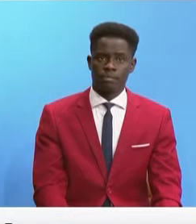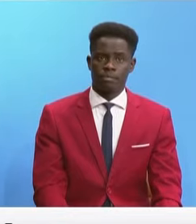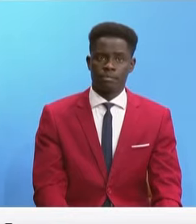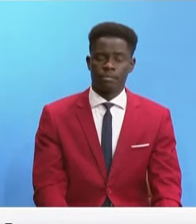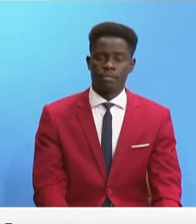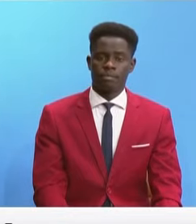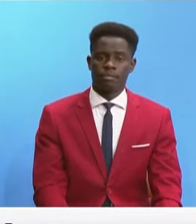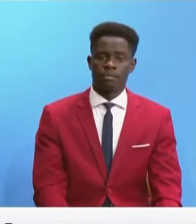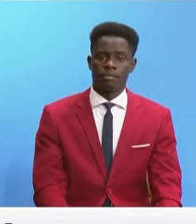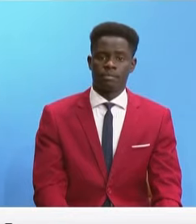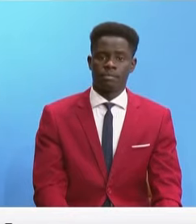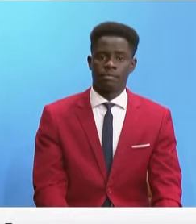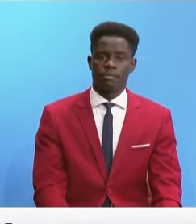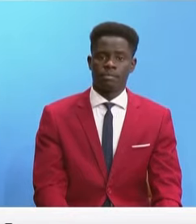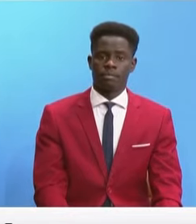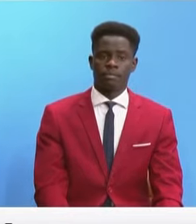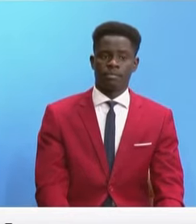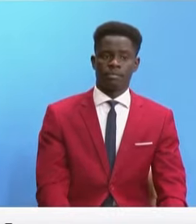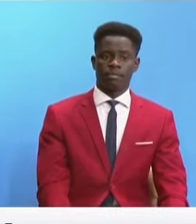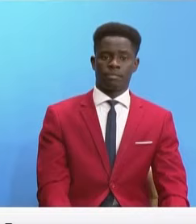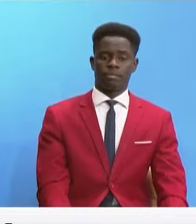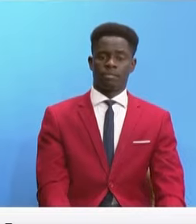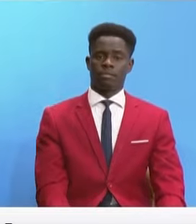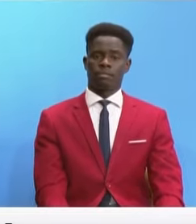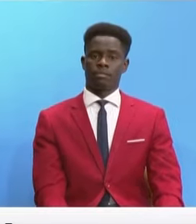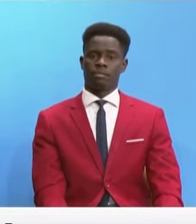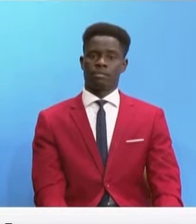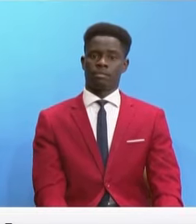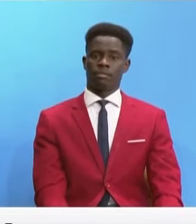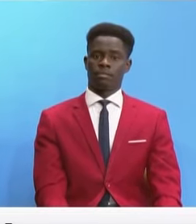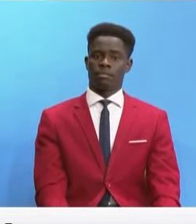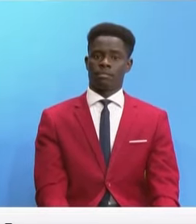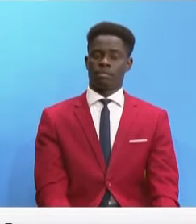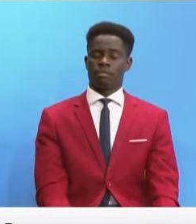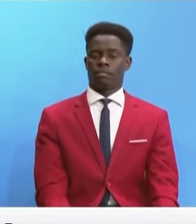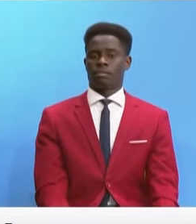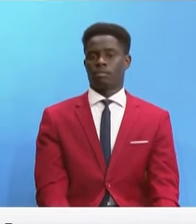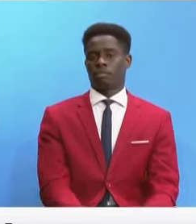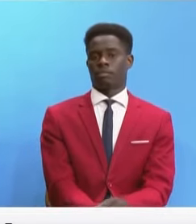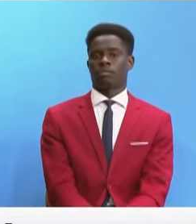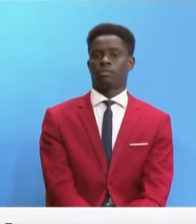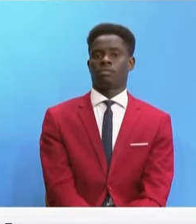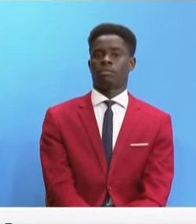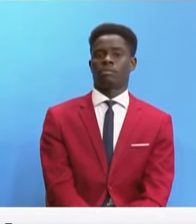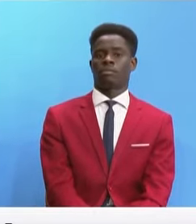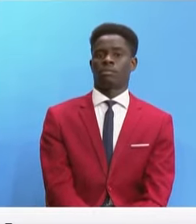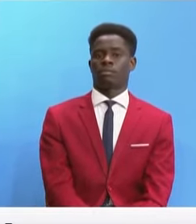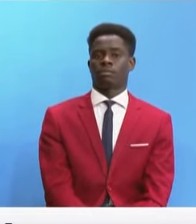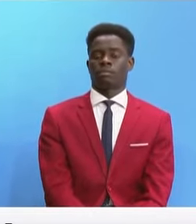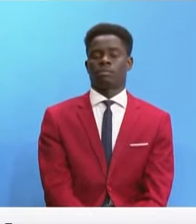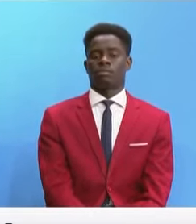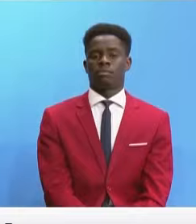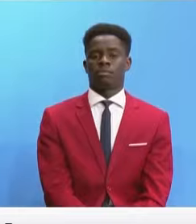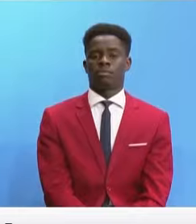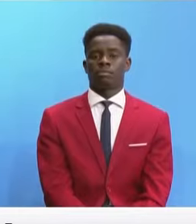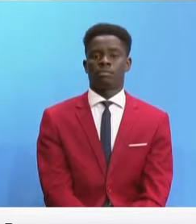also had milk, so we were able to make some formula feeds for the baby. But from the time the baby has presented to us, the baby